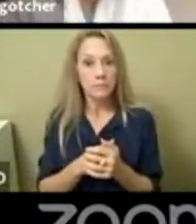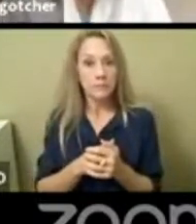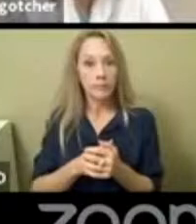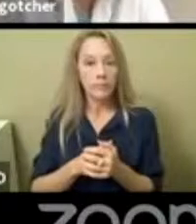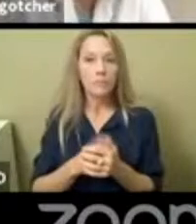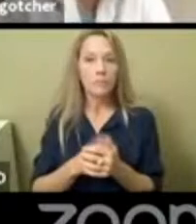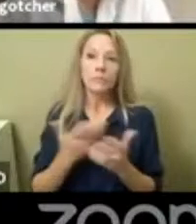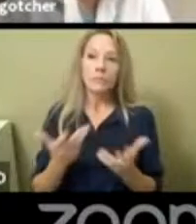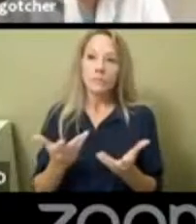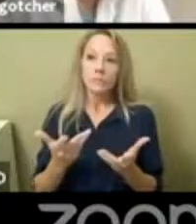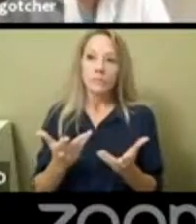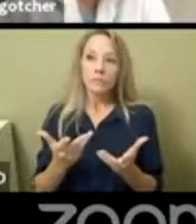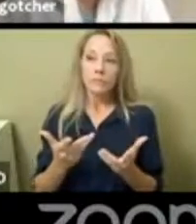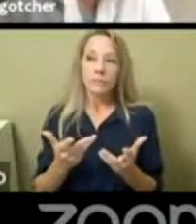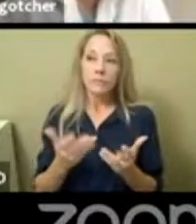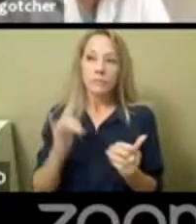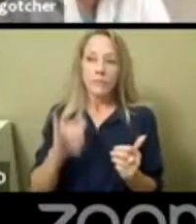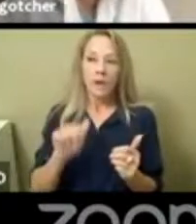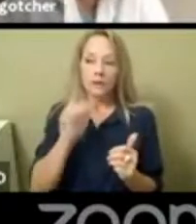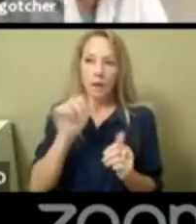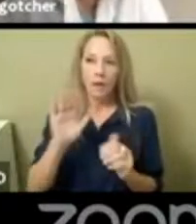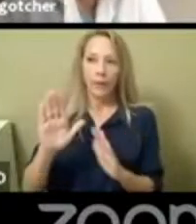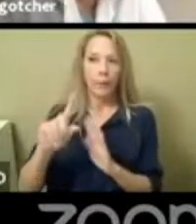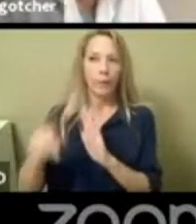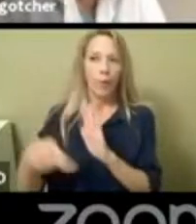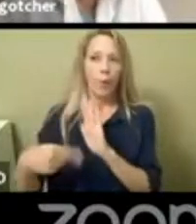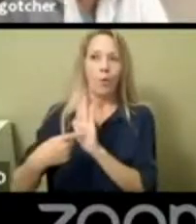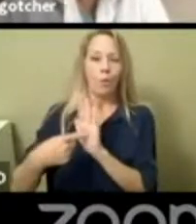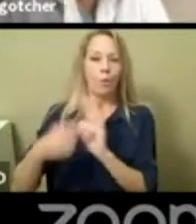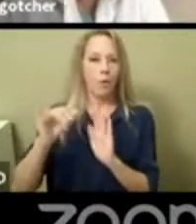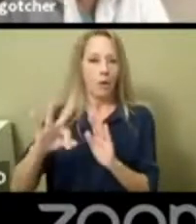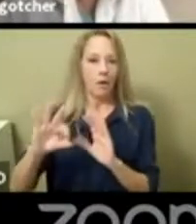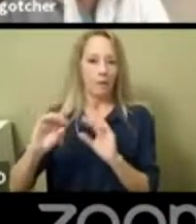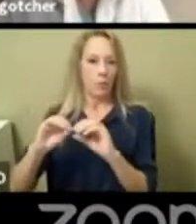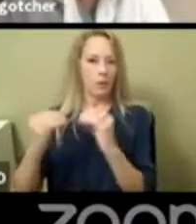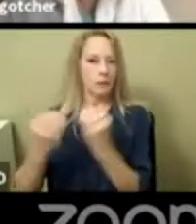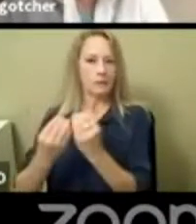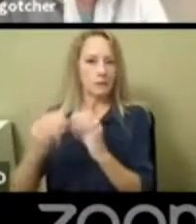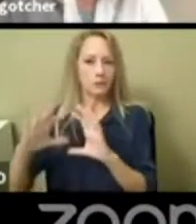that's not really the role of that particular organization.